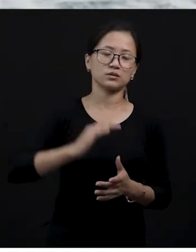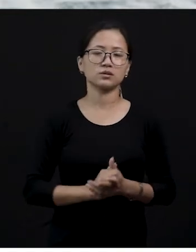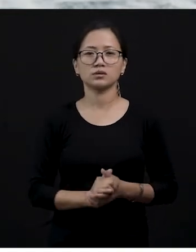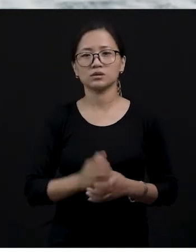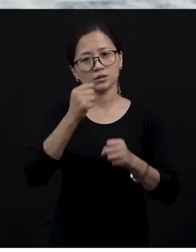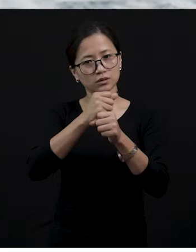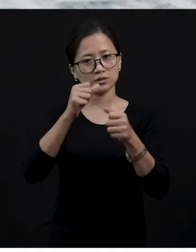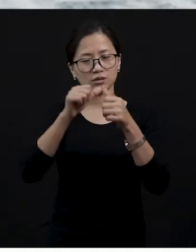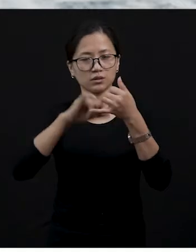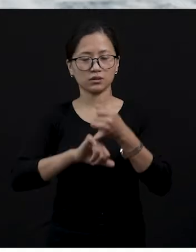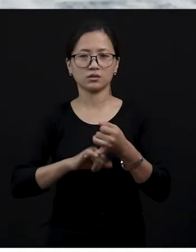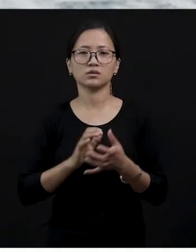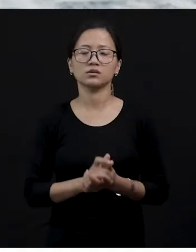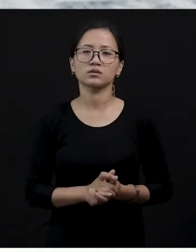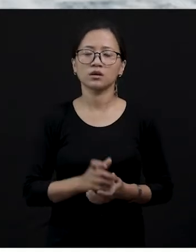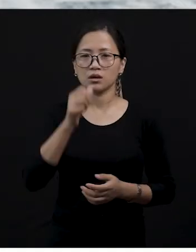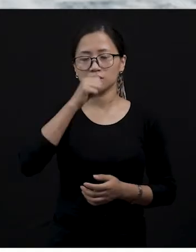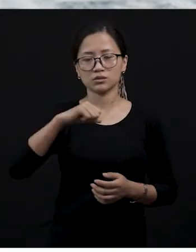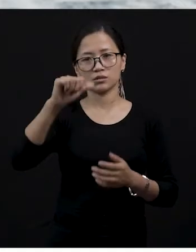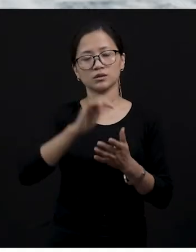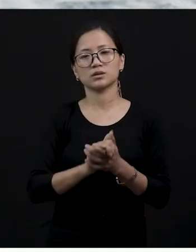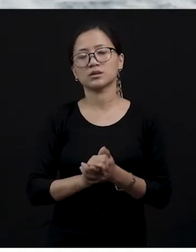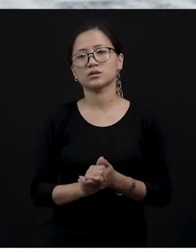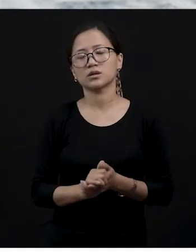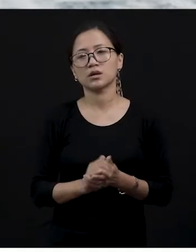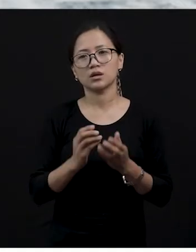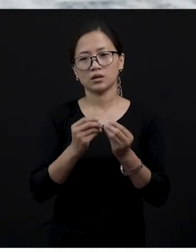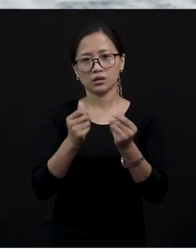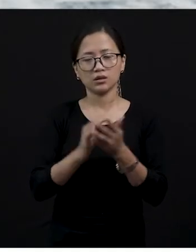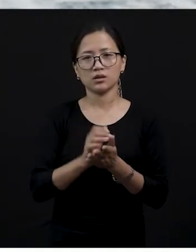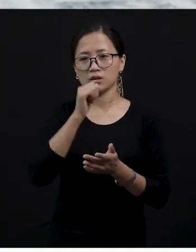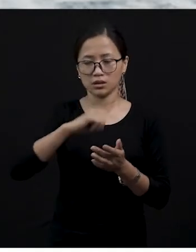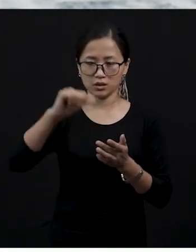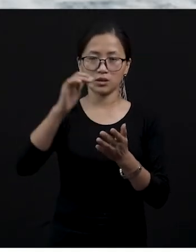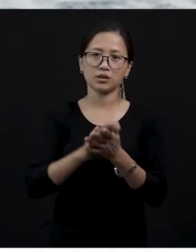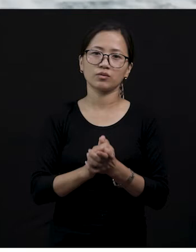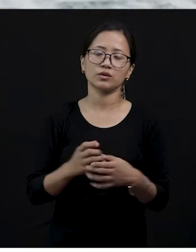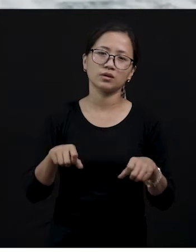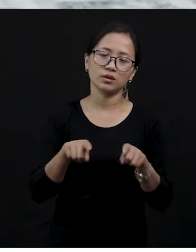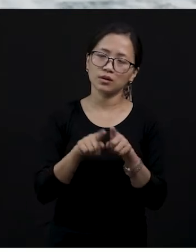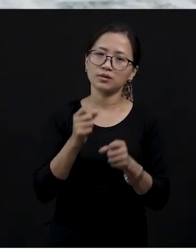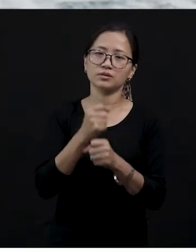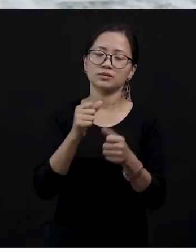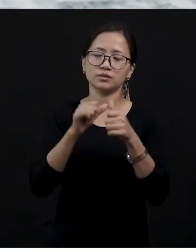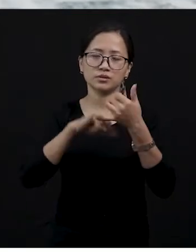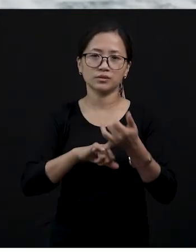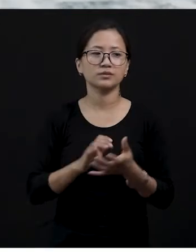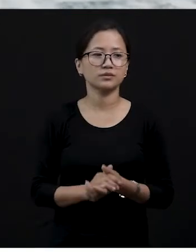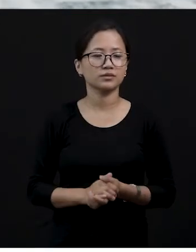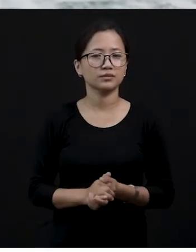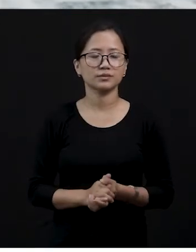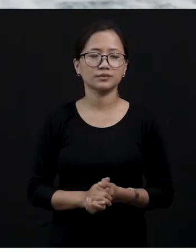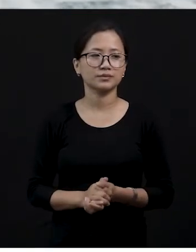as gas. Solid, liquid, and gas we have studied, right? So it evaporates and they form